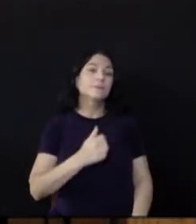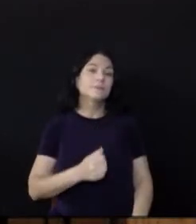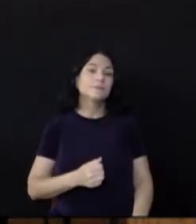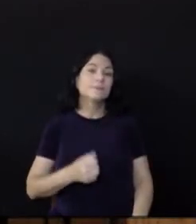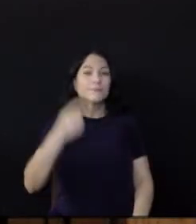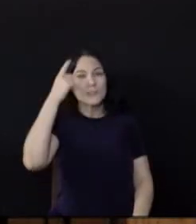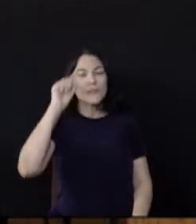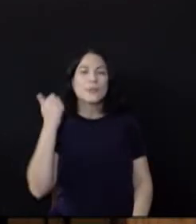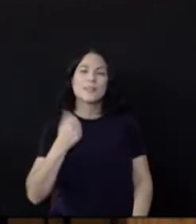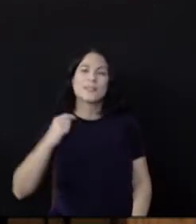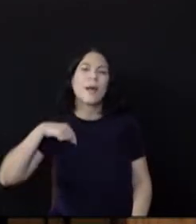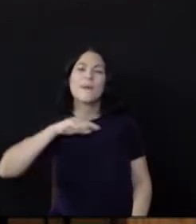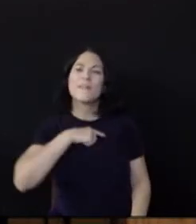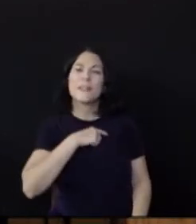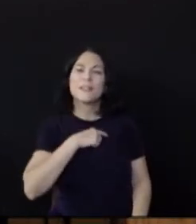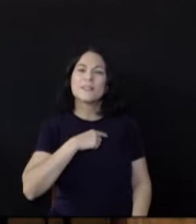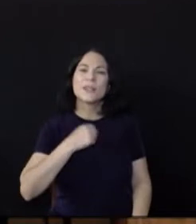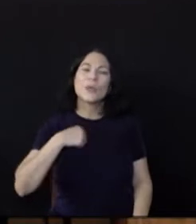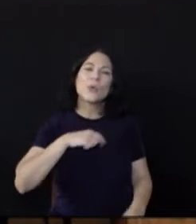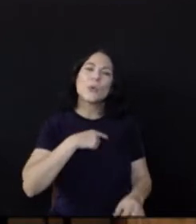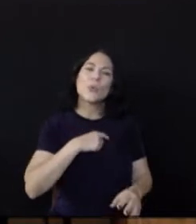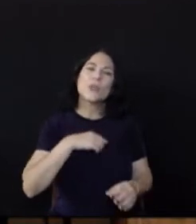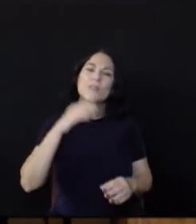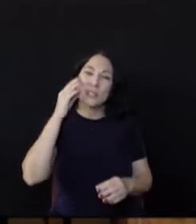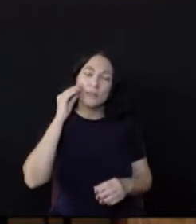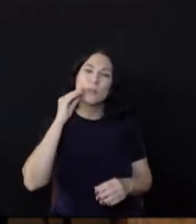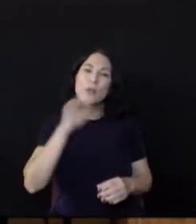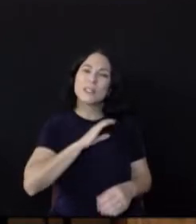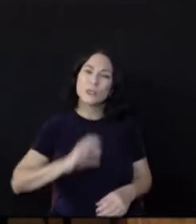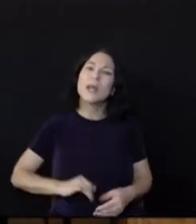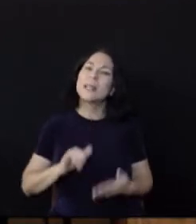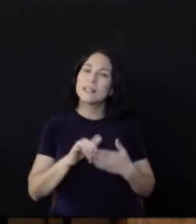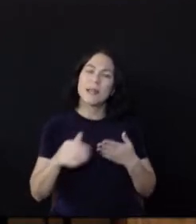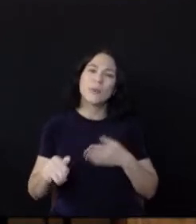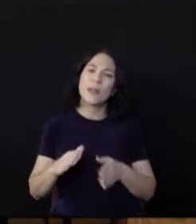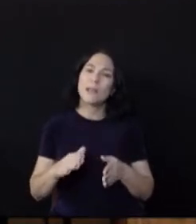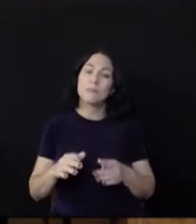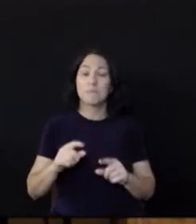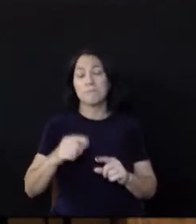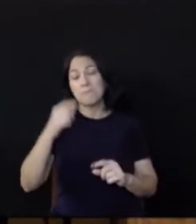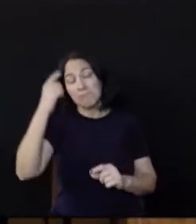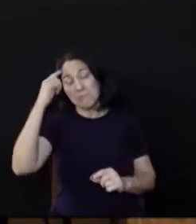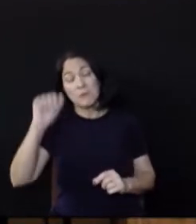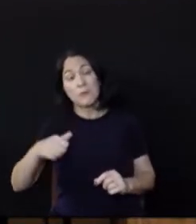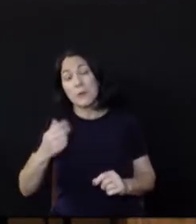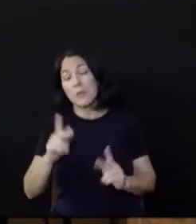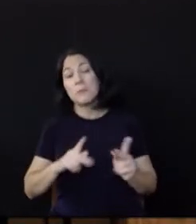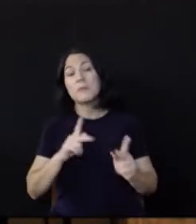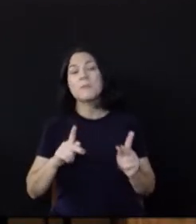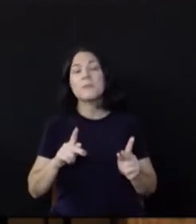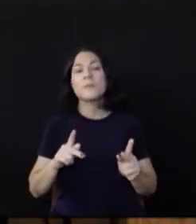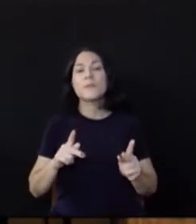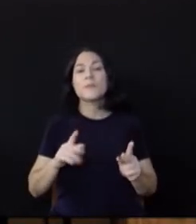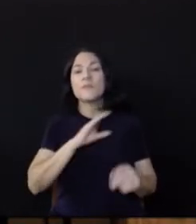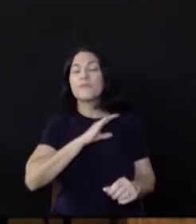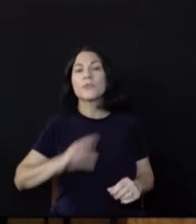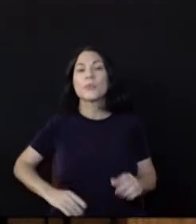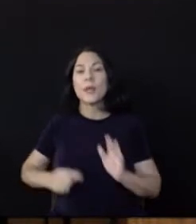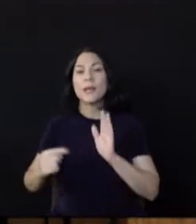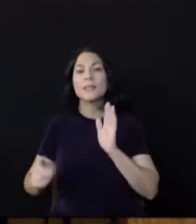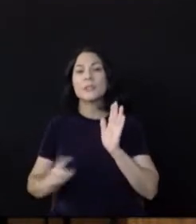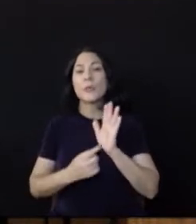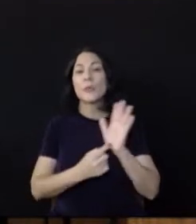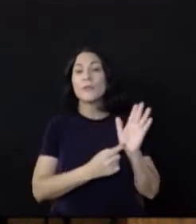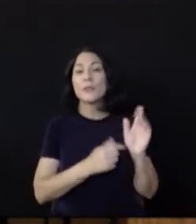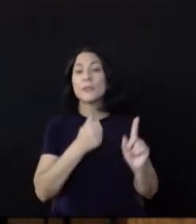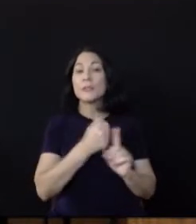For some of us, we've encountered the risen Christ in that way. For others among us, Christ reveals